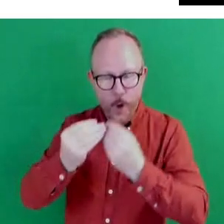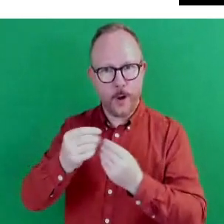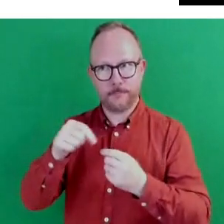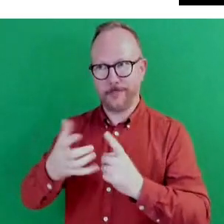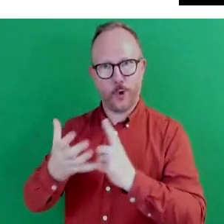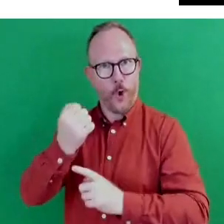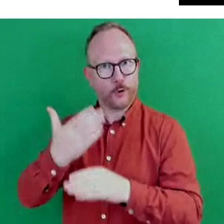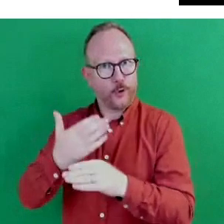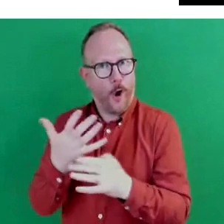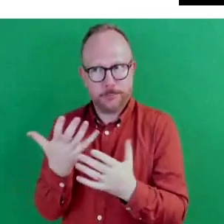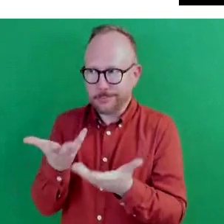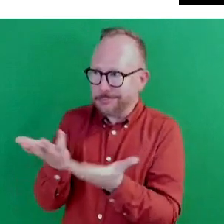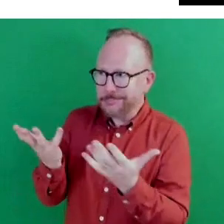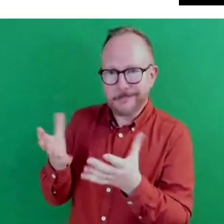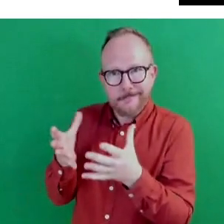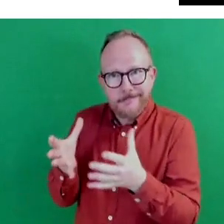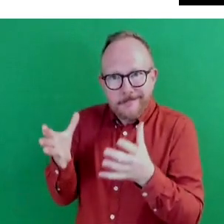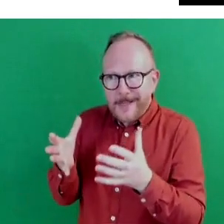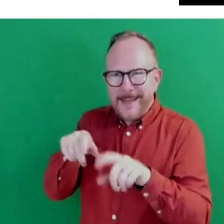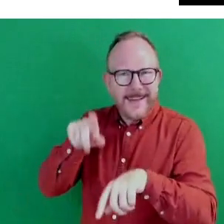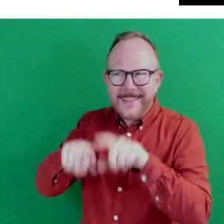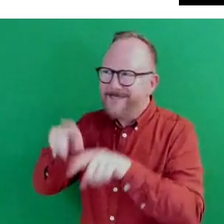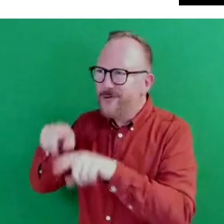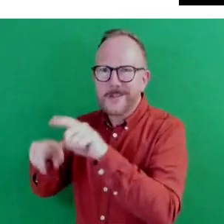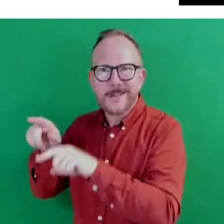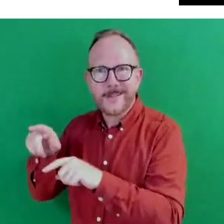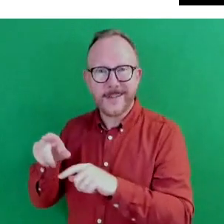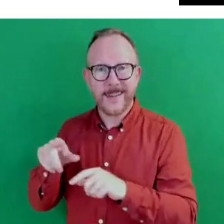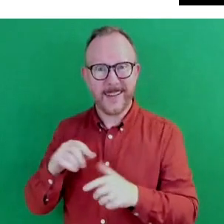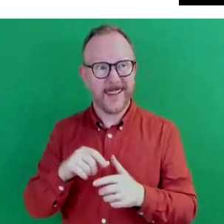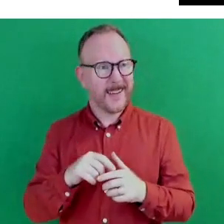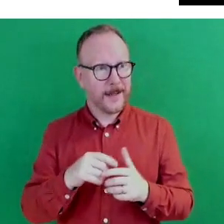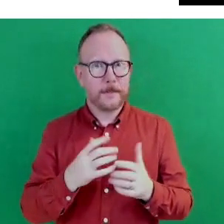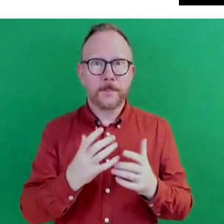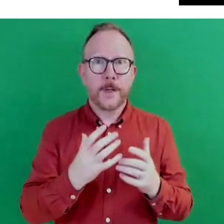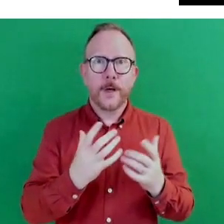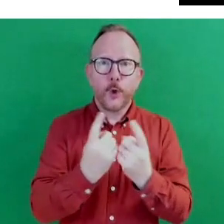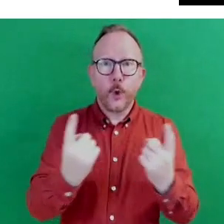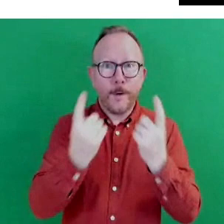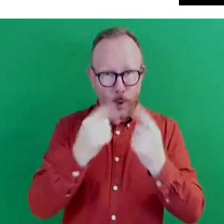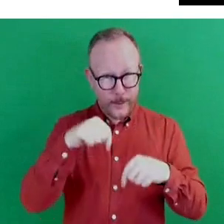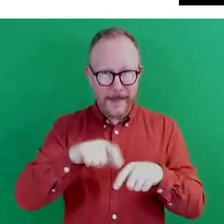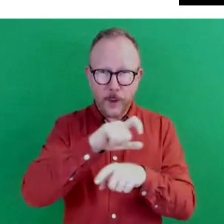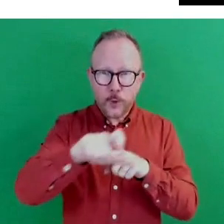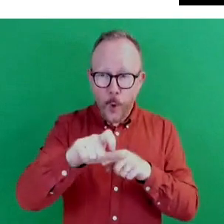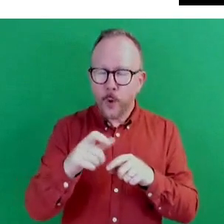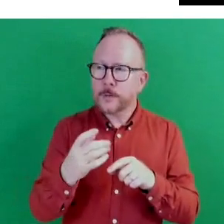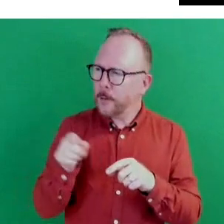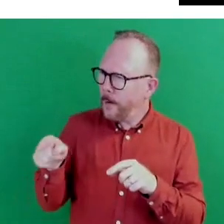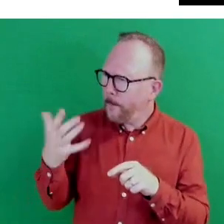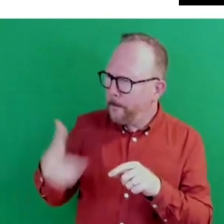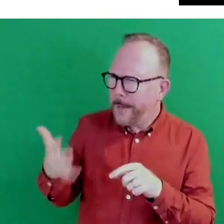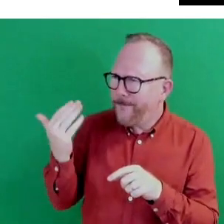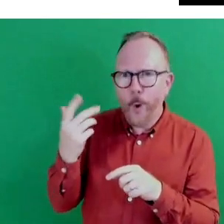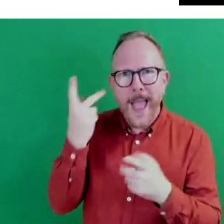Thinking back to my training as well at university, I remember some people that were hairdressers before, and they just had a real passion